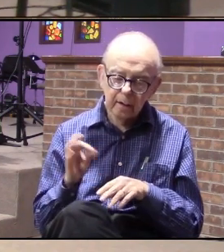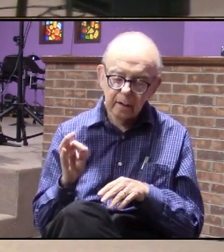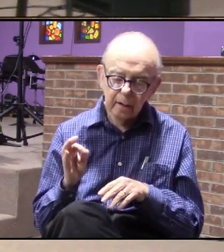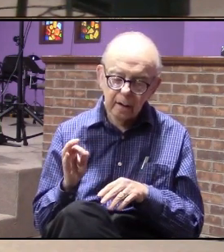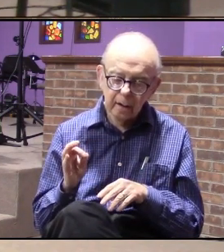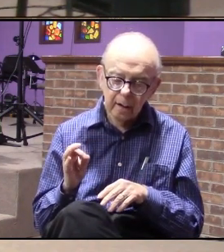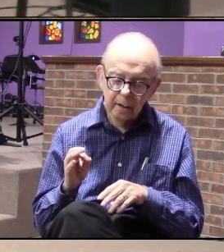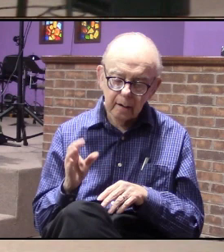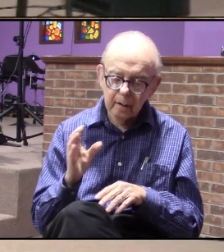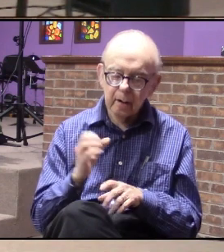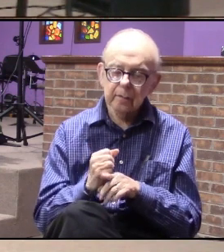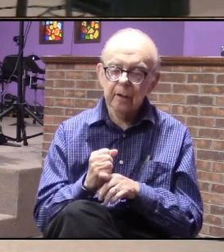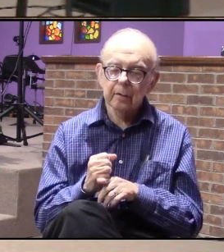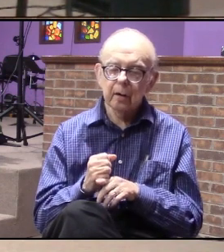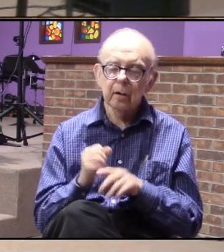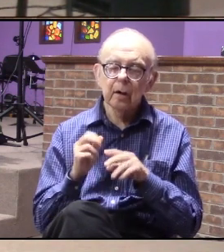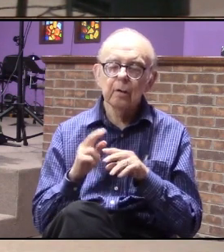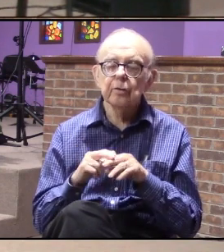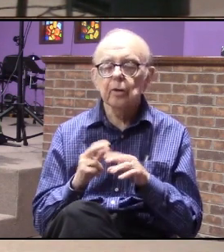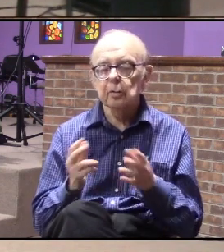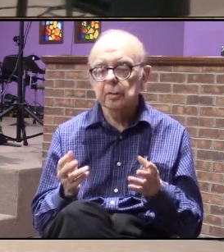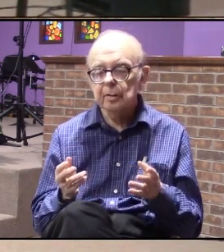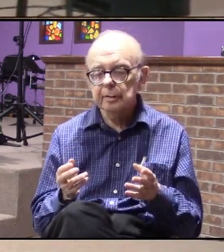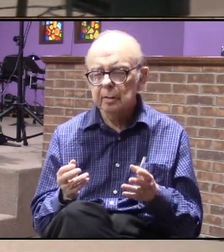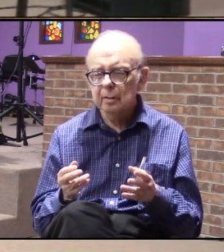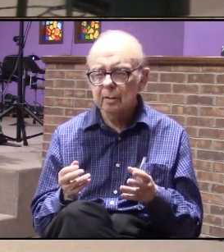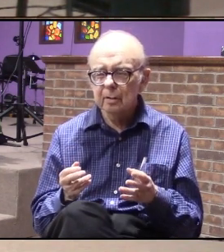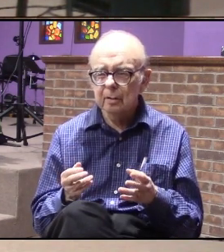ground, and grabs hold of the salt.